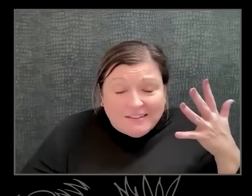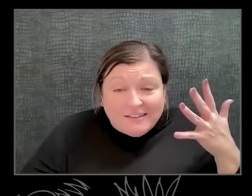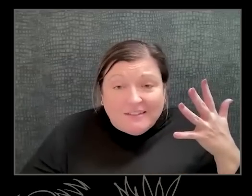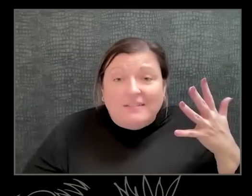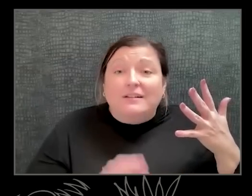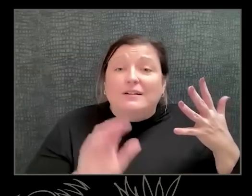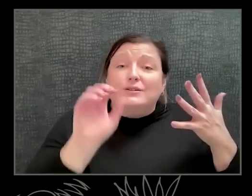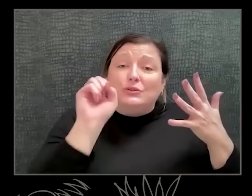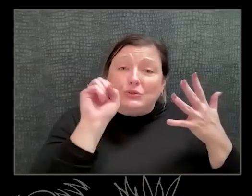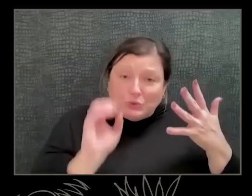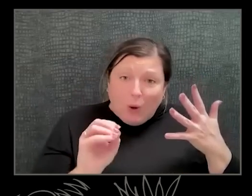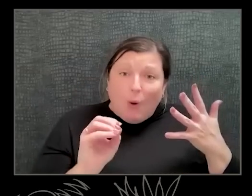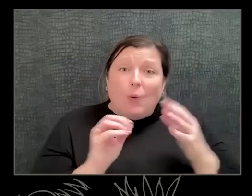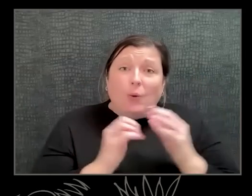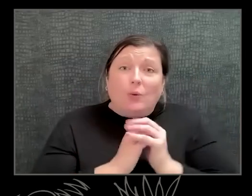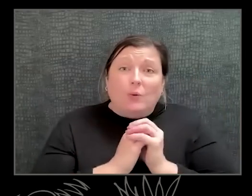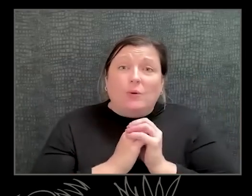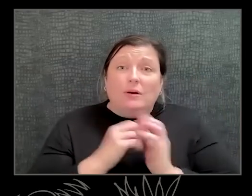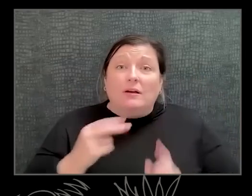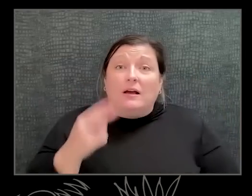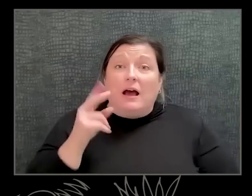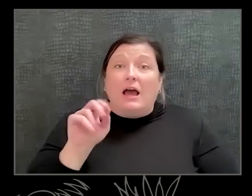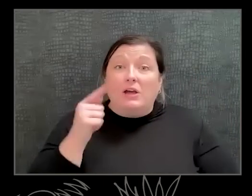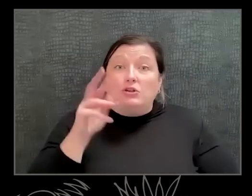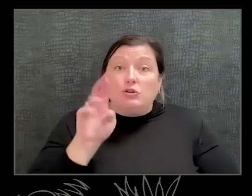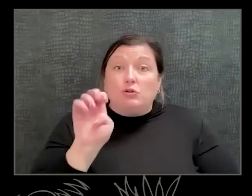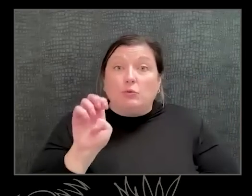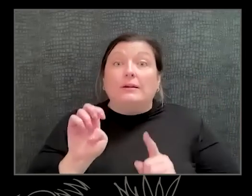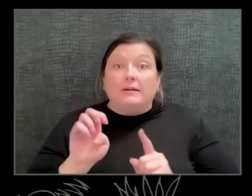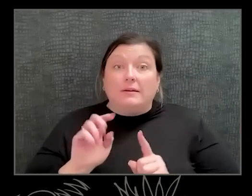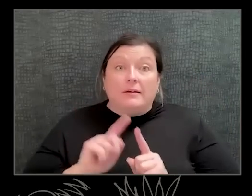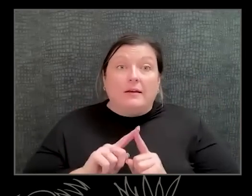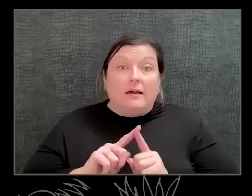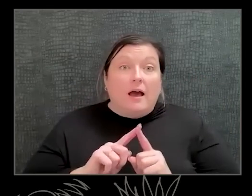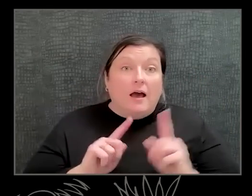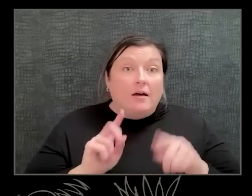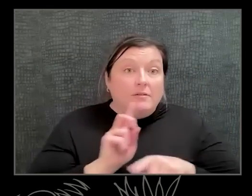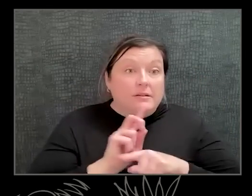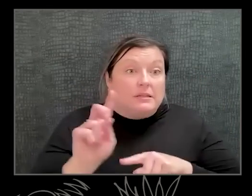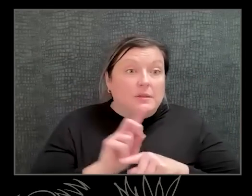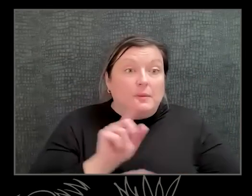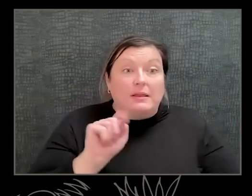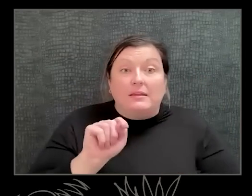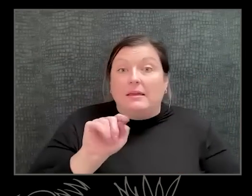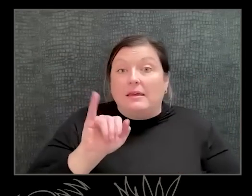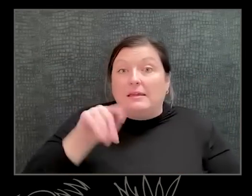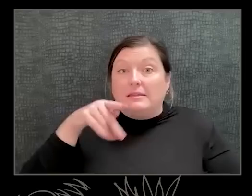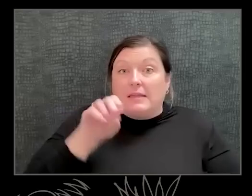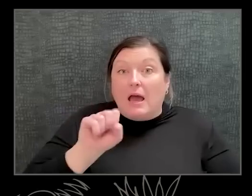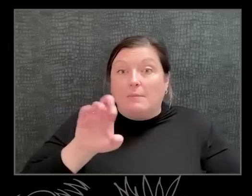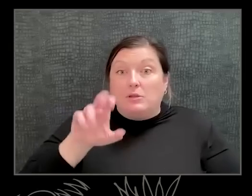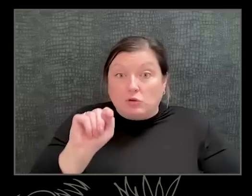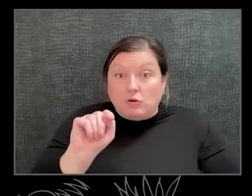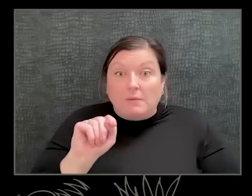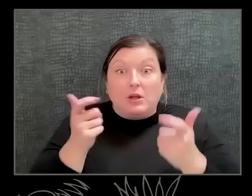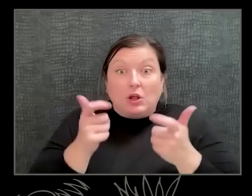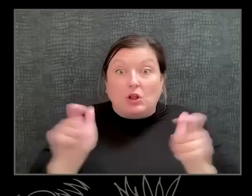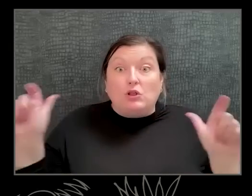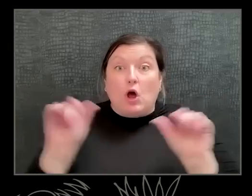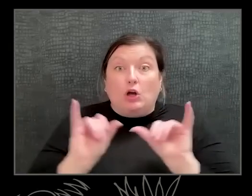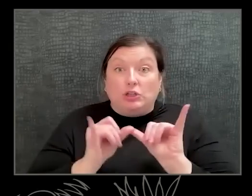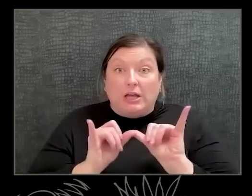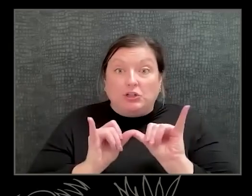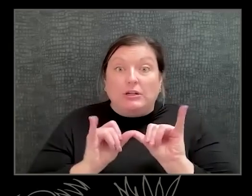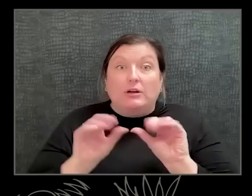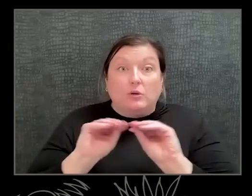So a high degree of discipline is required to scale TypeScript, especially in large engineering organizations, and